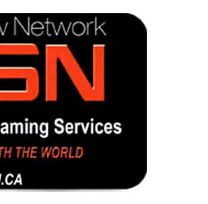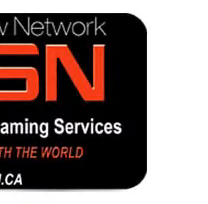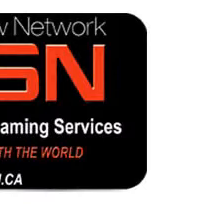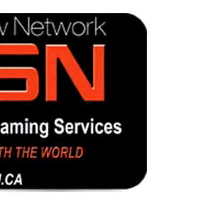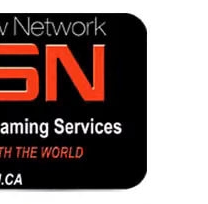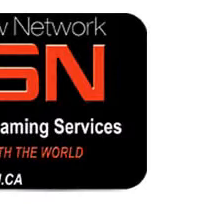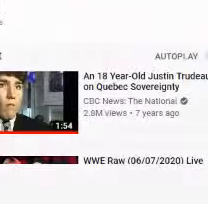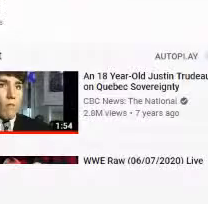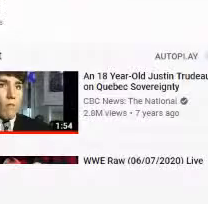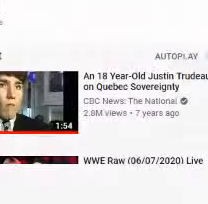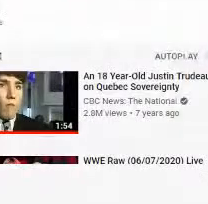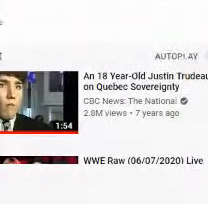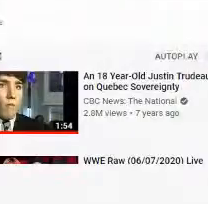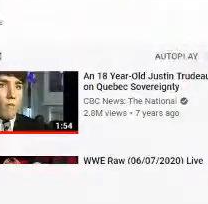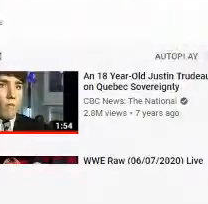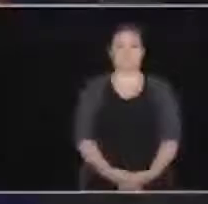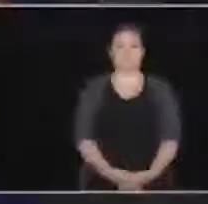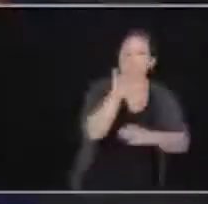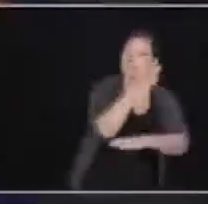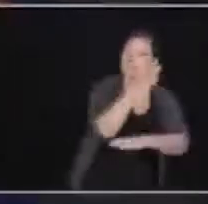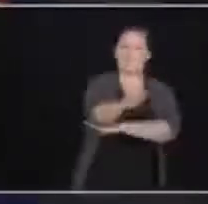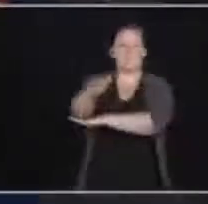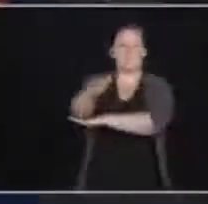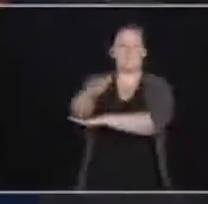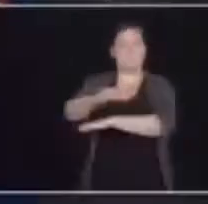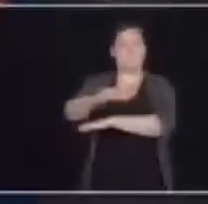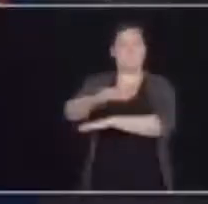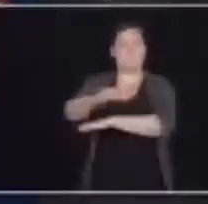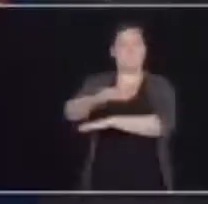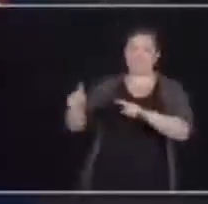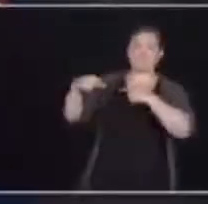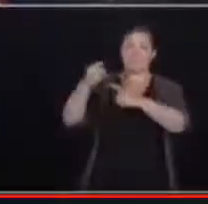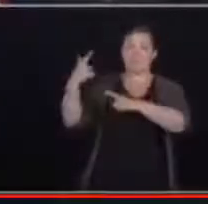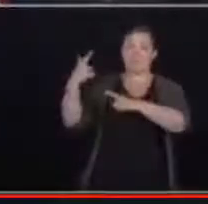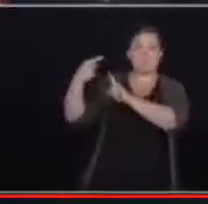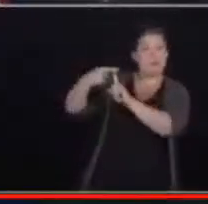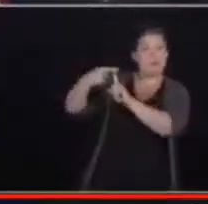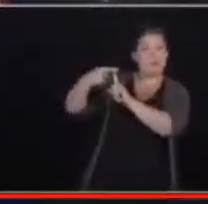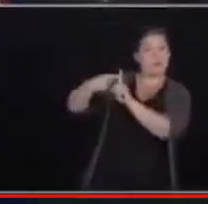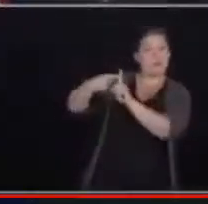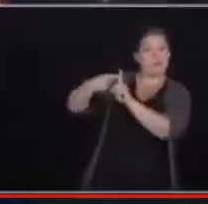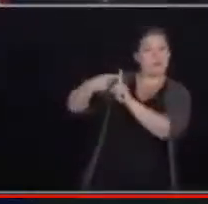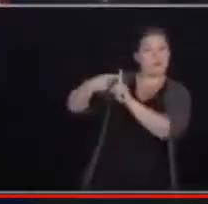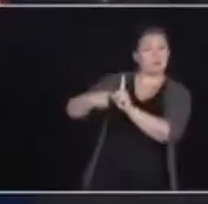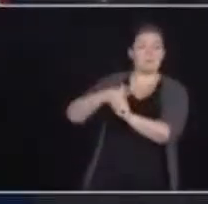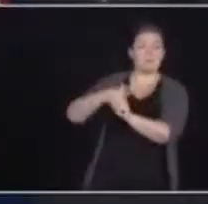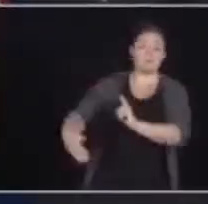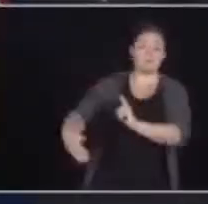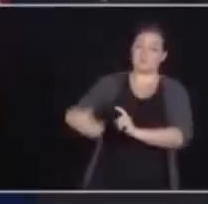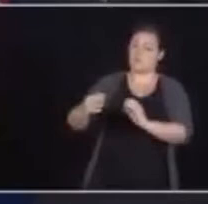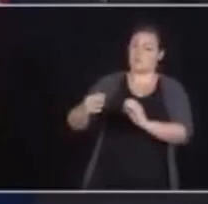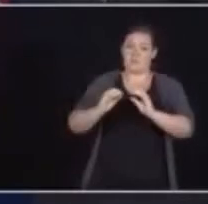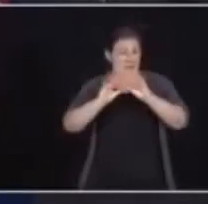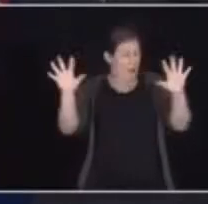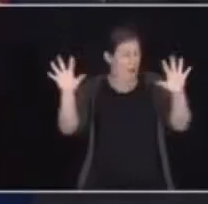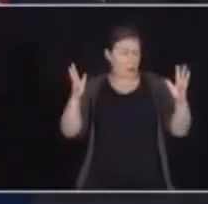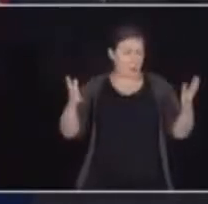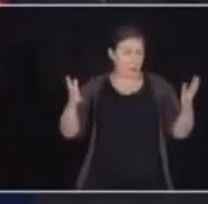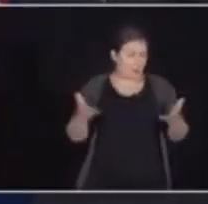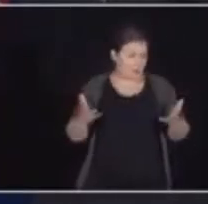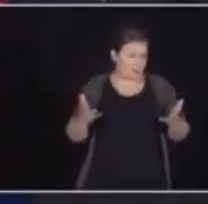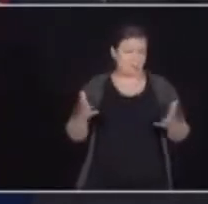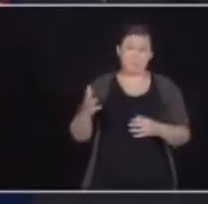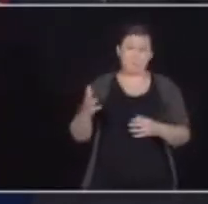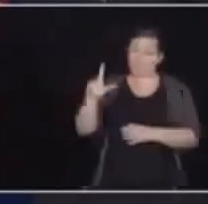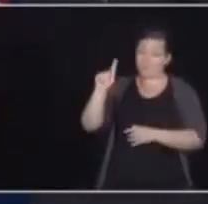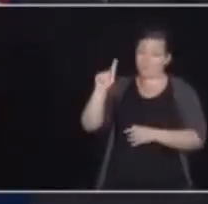Well, good afternoon. My friends, the last few months have made it crystal clear that when it comes to long-term